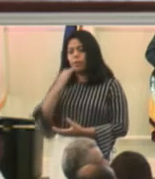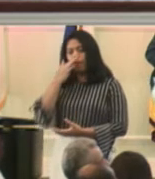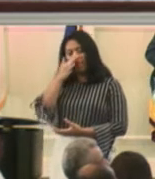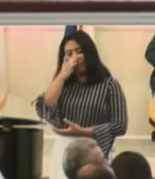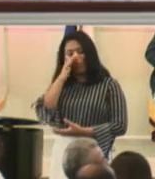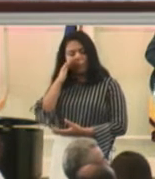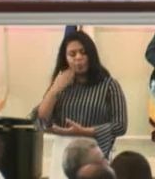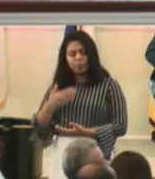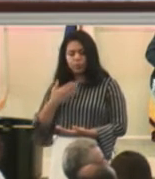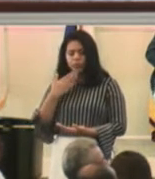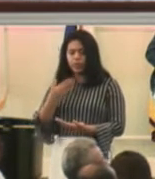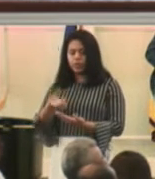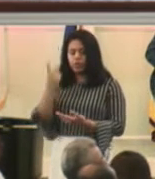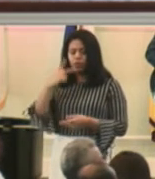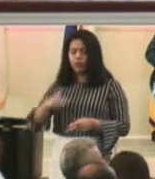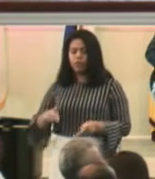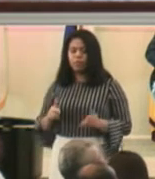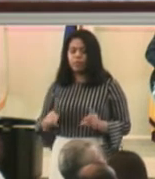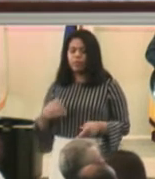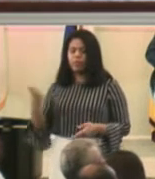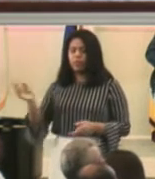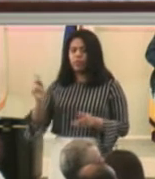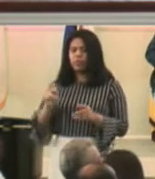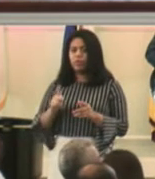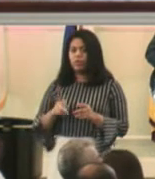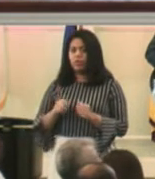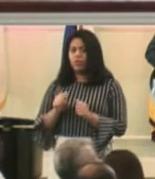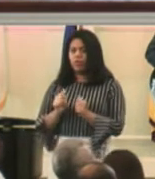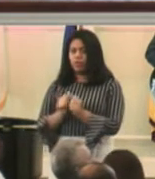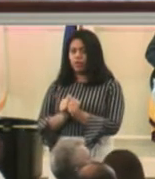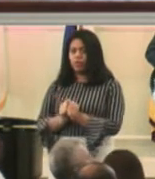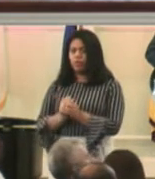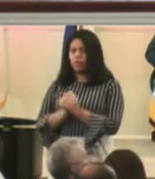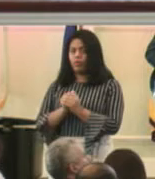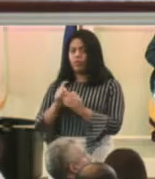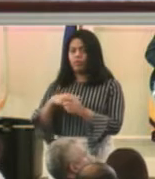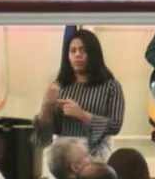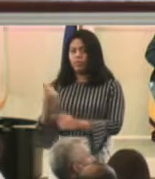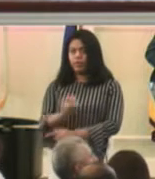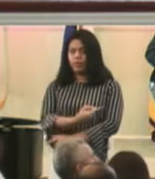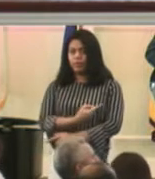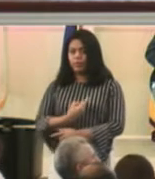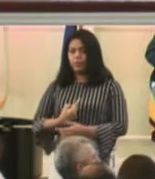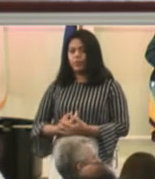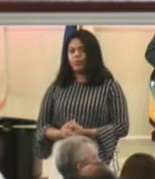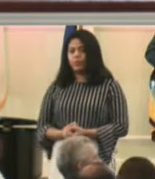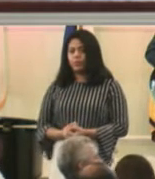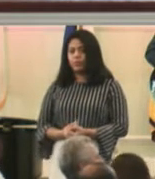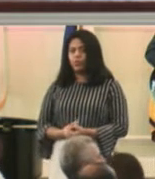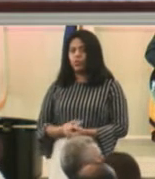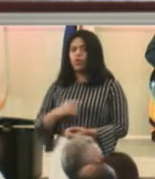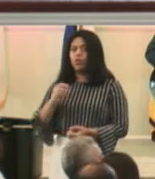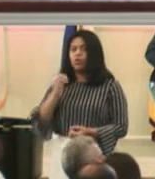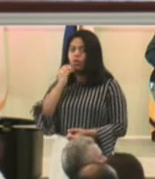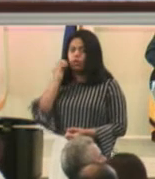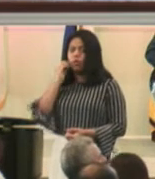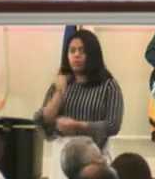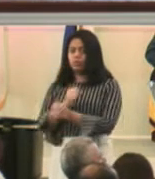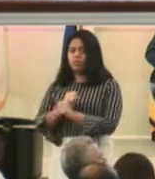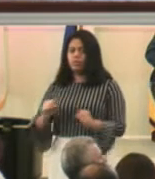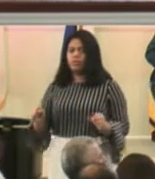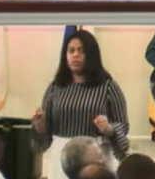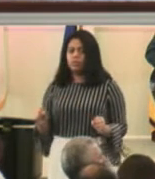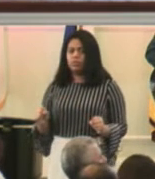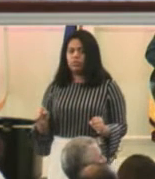We thank you for the people that come and worship with us today, Lord. You get them back home safely.